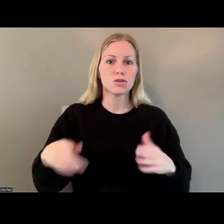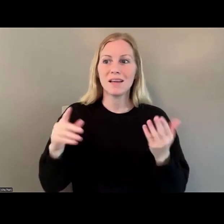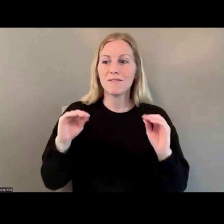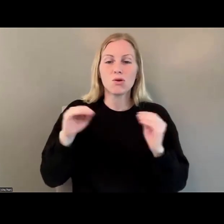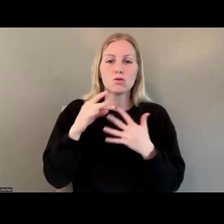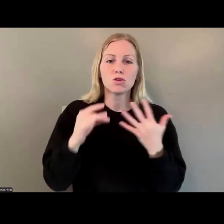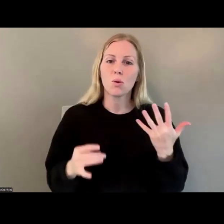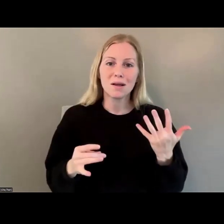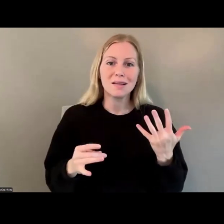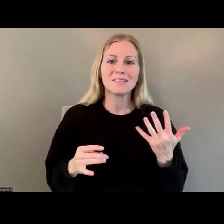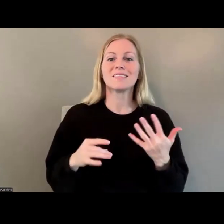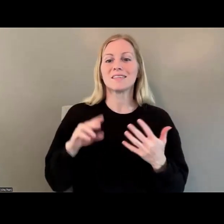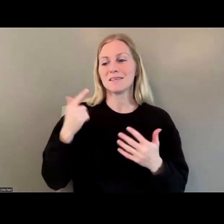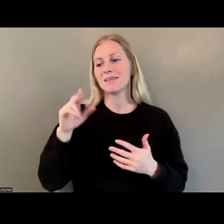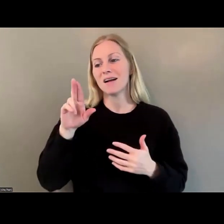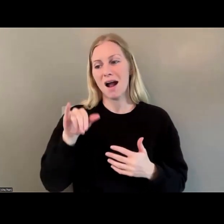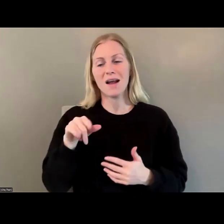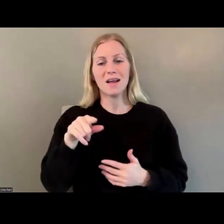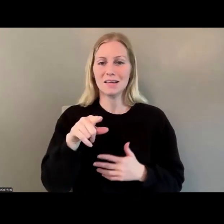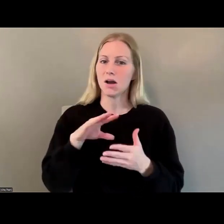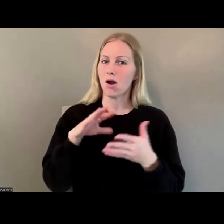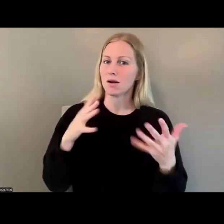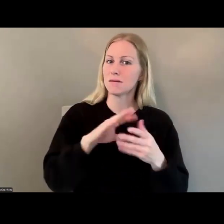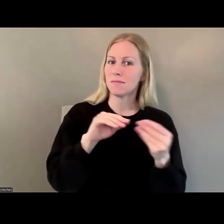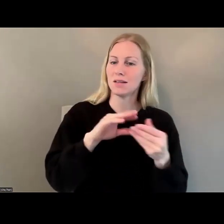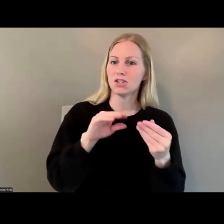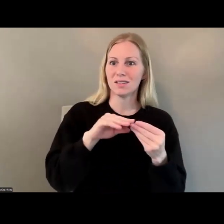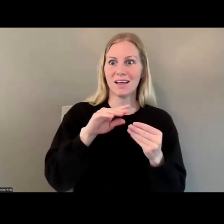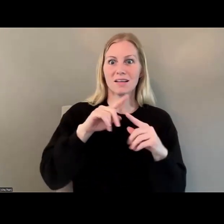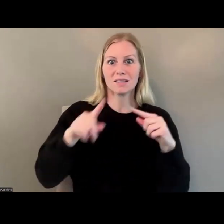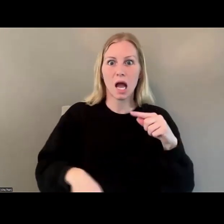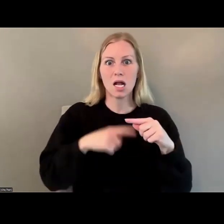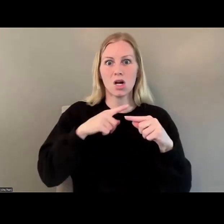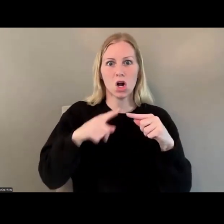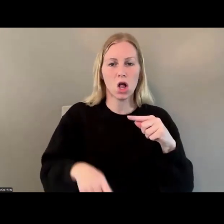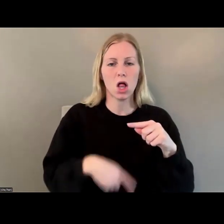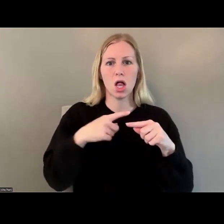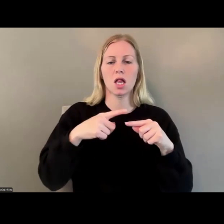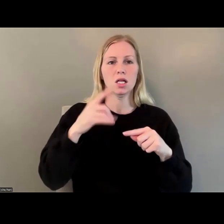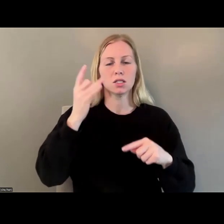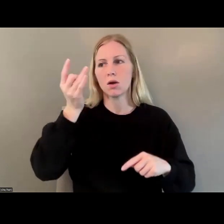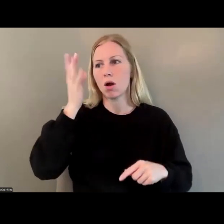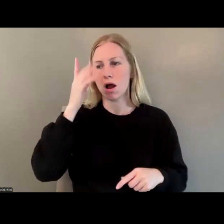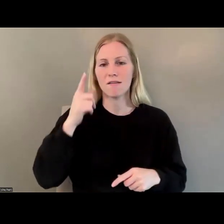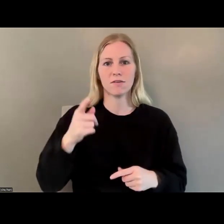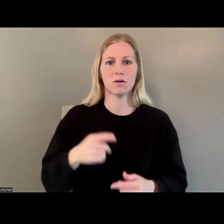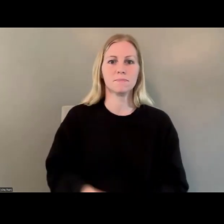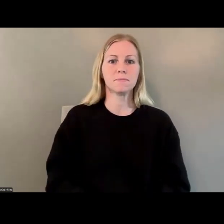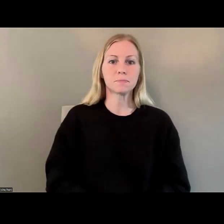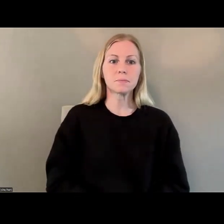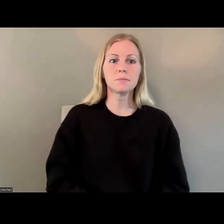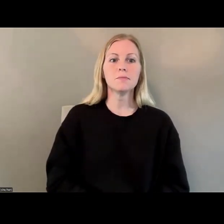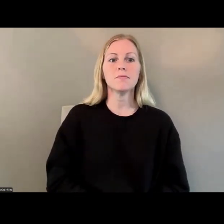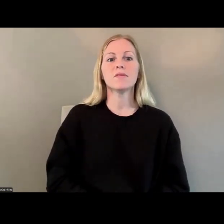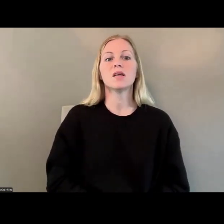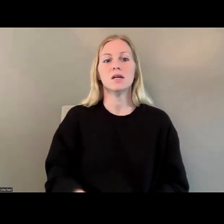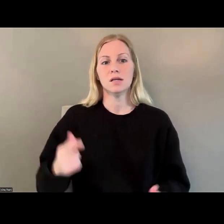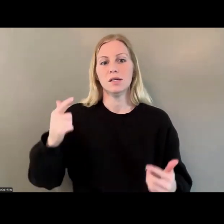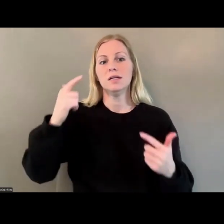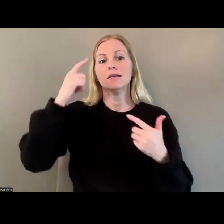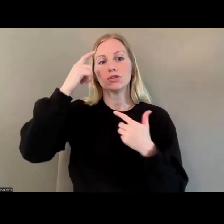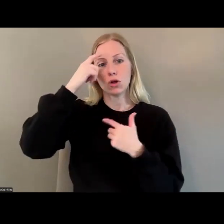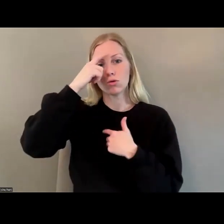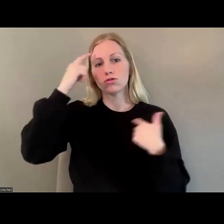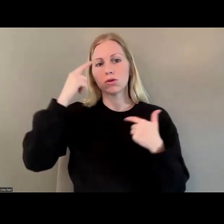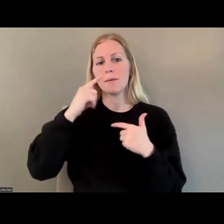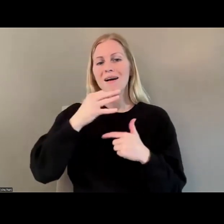Guy spoke of, the cycle of seclusion and trauma begins. Renowned trauma expert Bessel van der Kolk has done